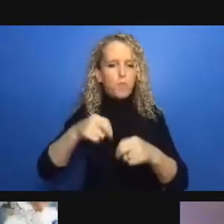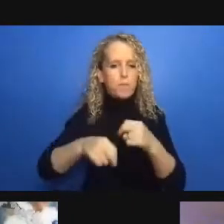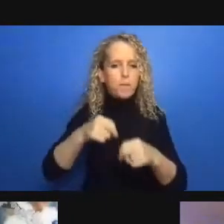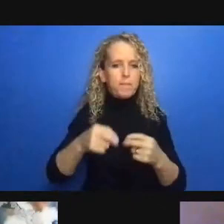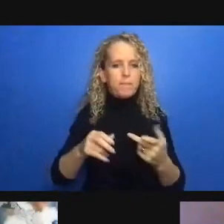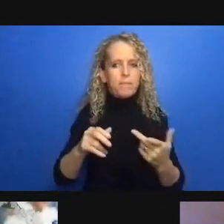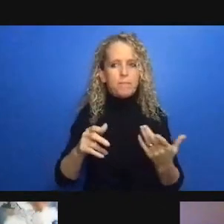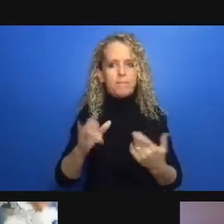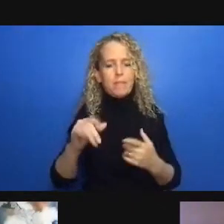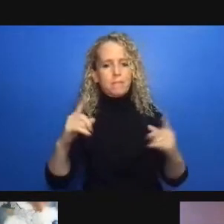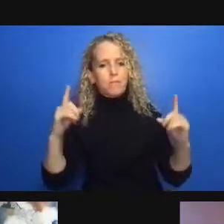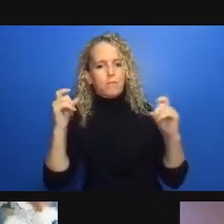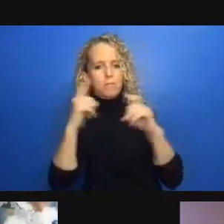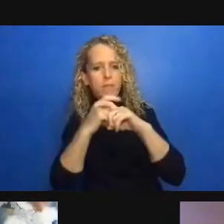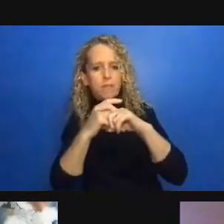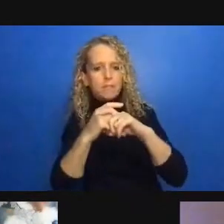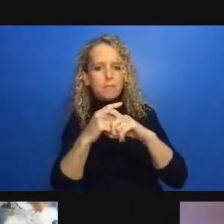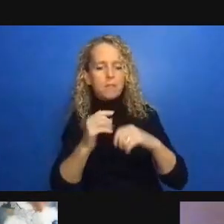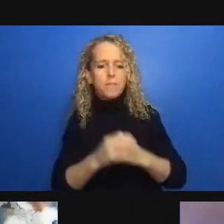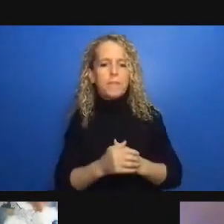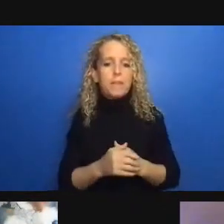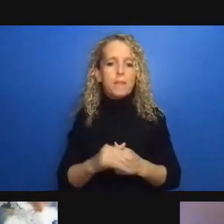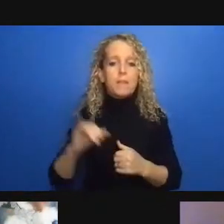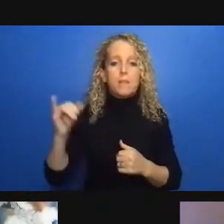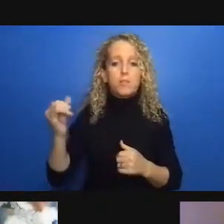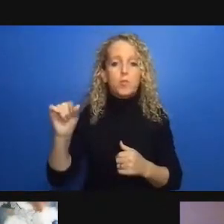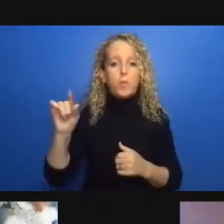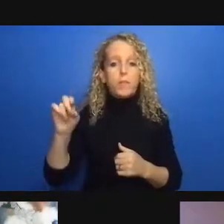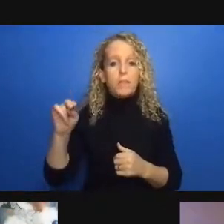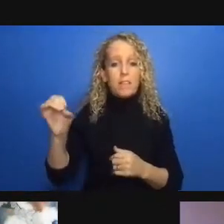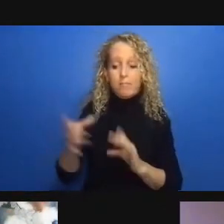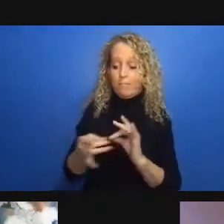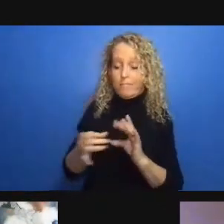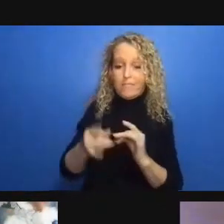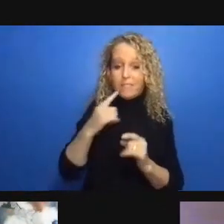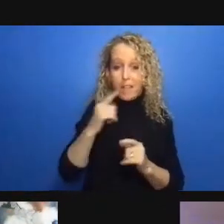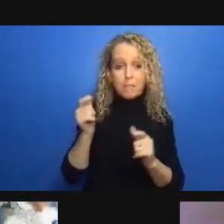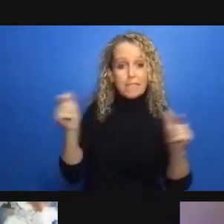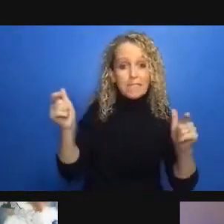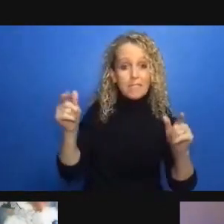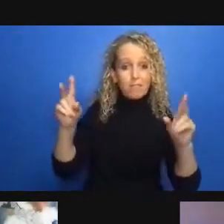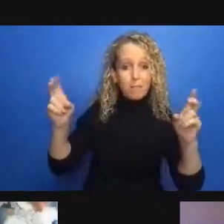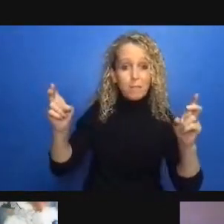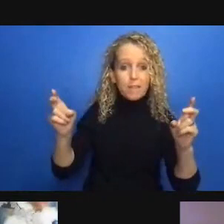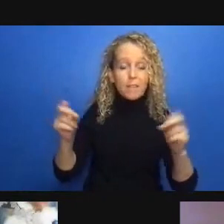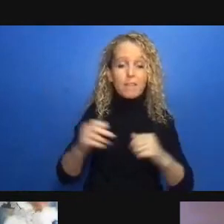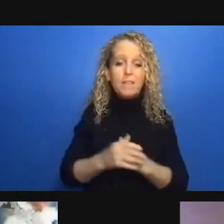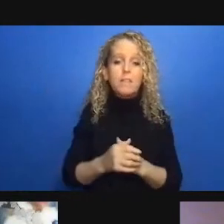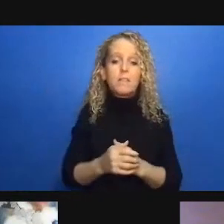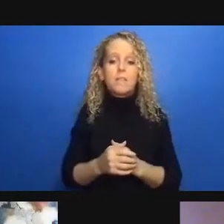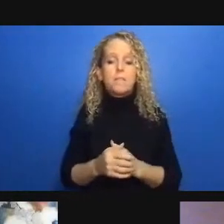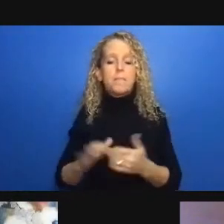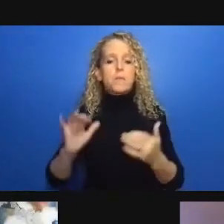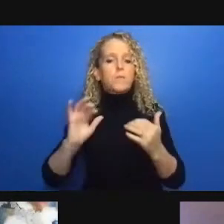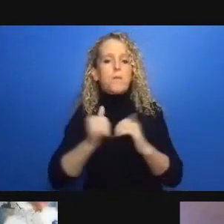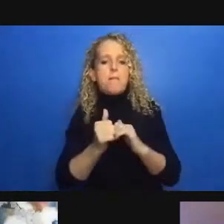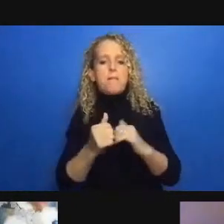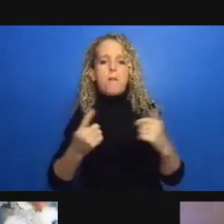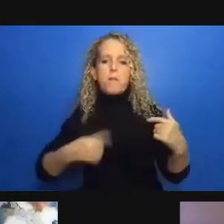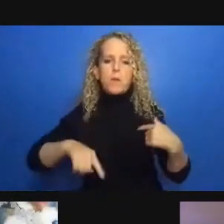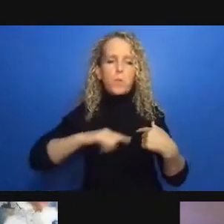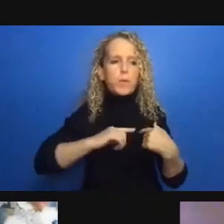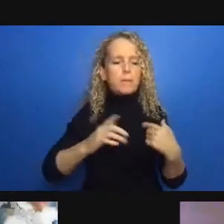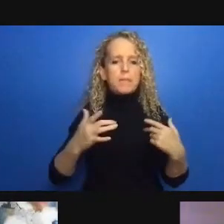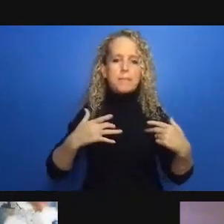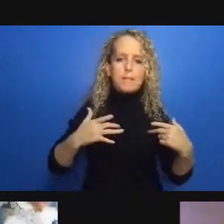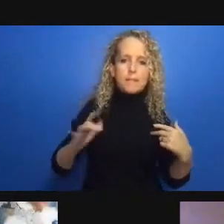complexity of it. As Jolene said, like, this is big and there's lots to be considered here. So how do we do this with the nuances and the